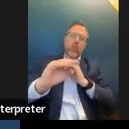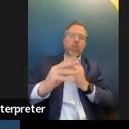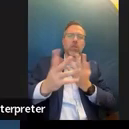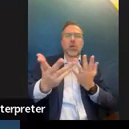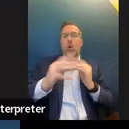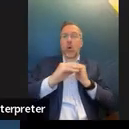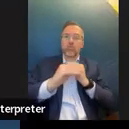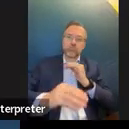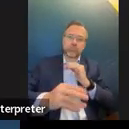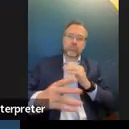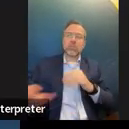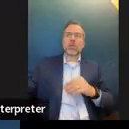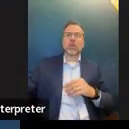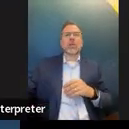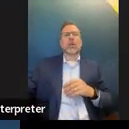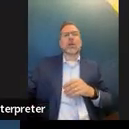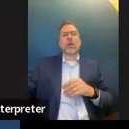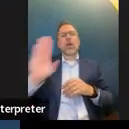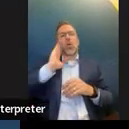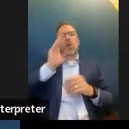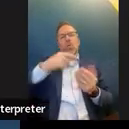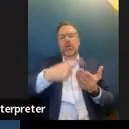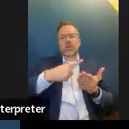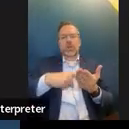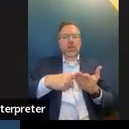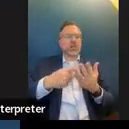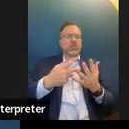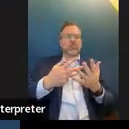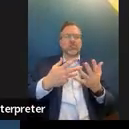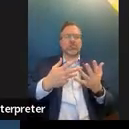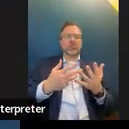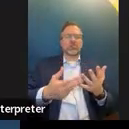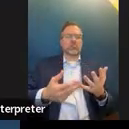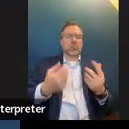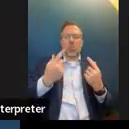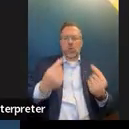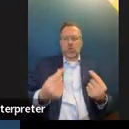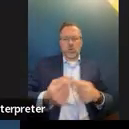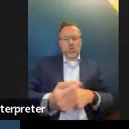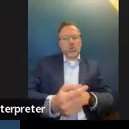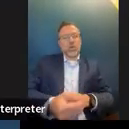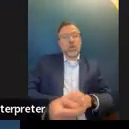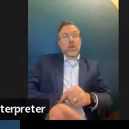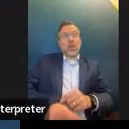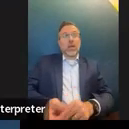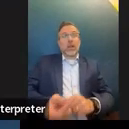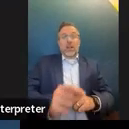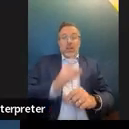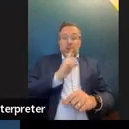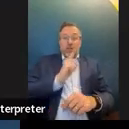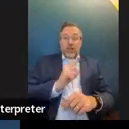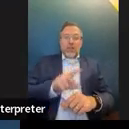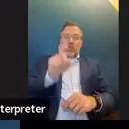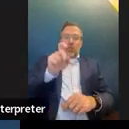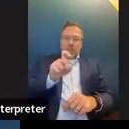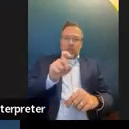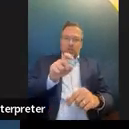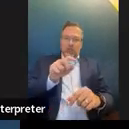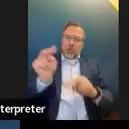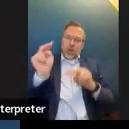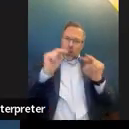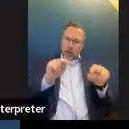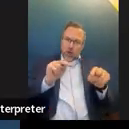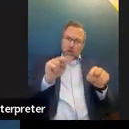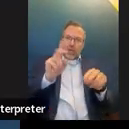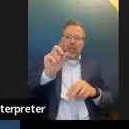we're going to talk about what kind of things you can do with that. Basically, what you need to do is look at it often. If you